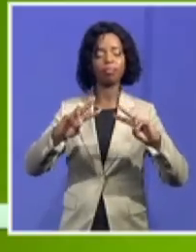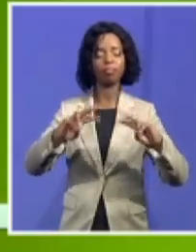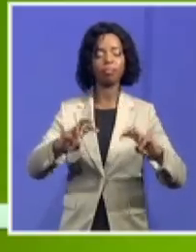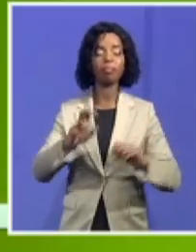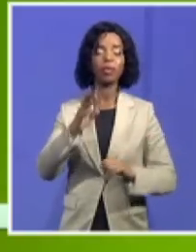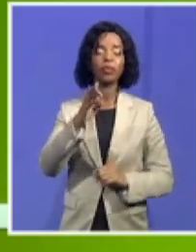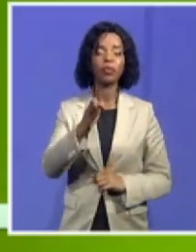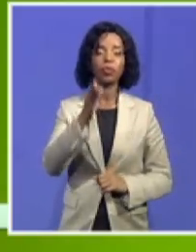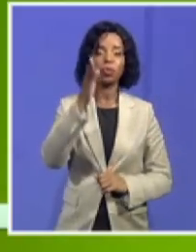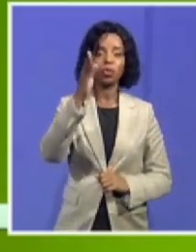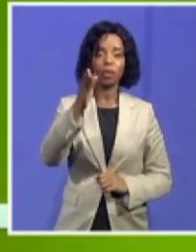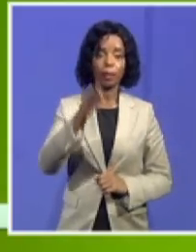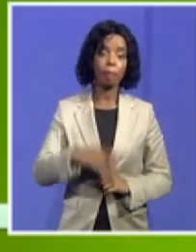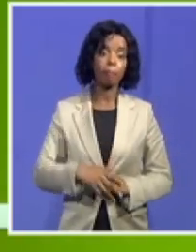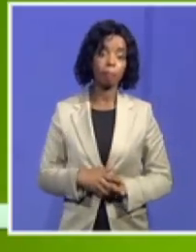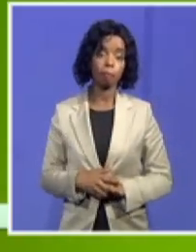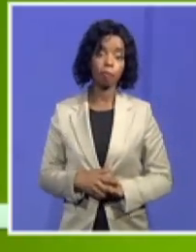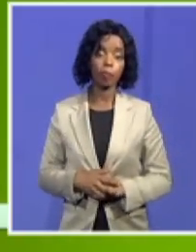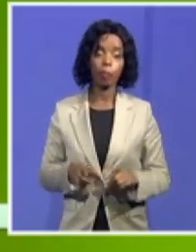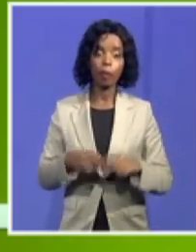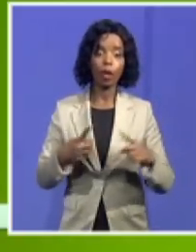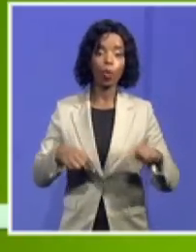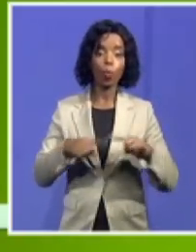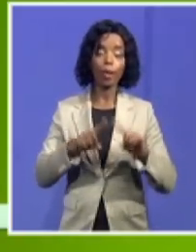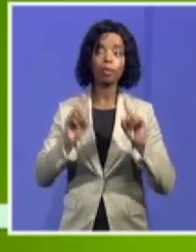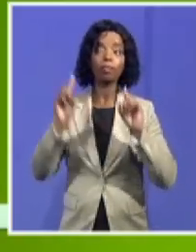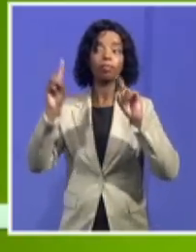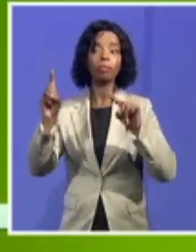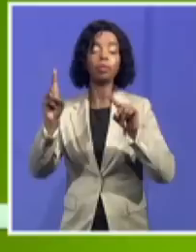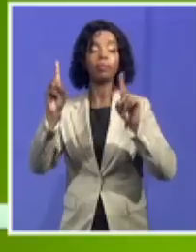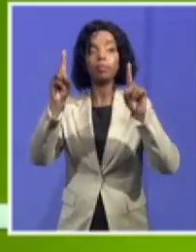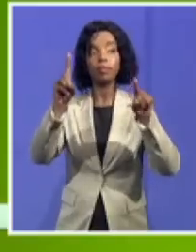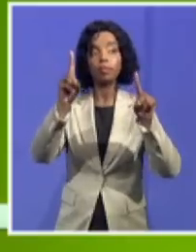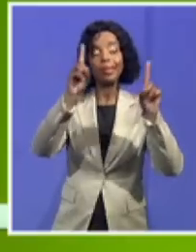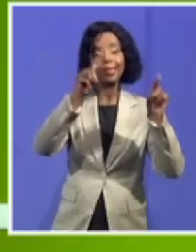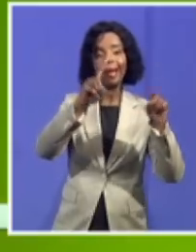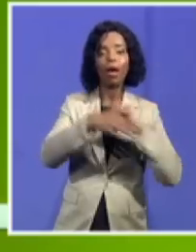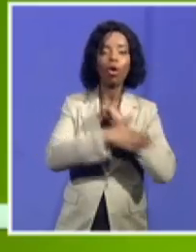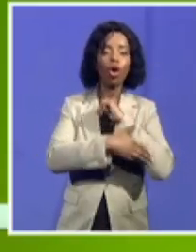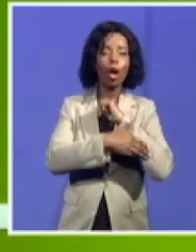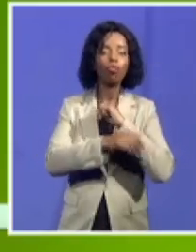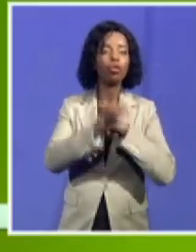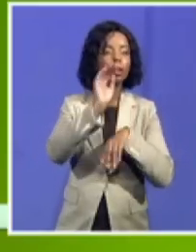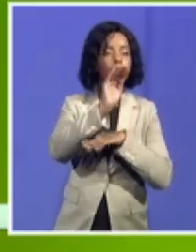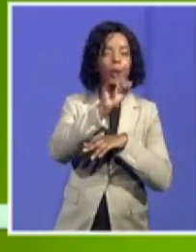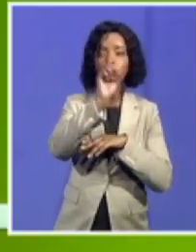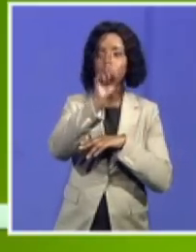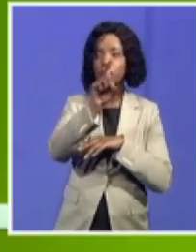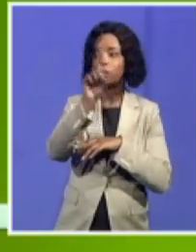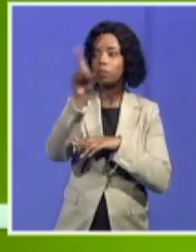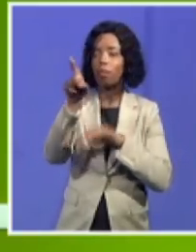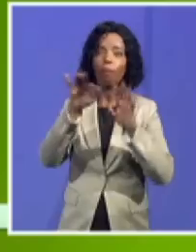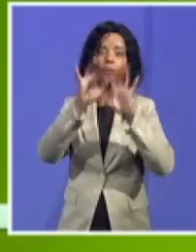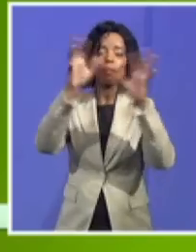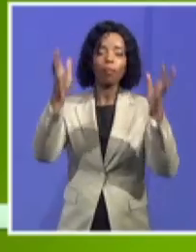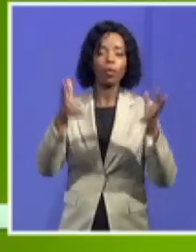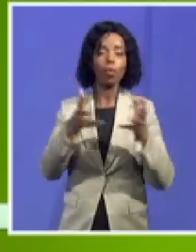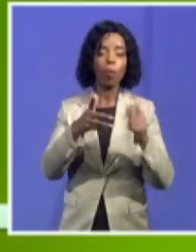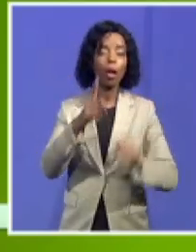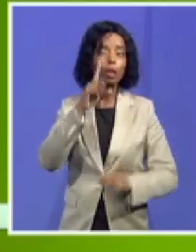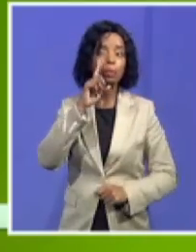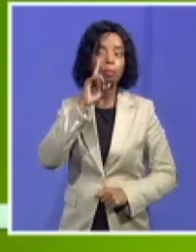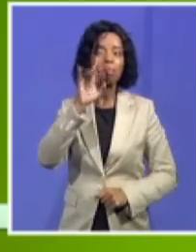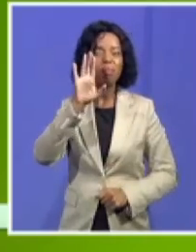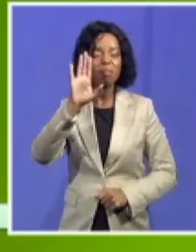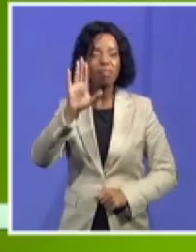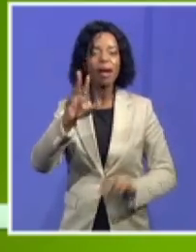we go around the world and see how other countries go about with their energy generation,